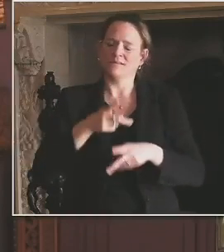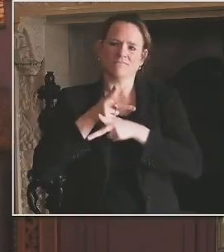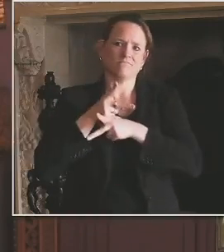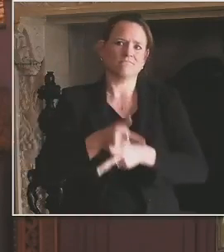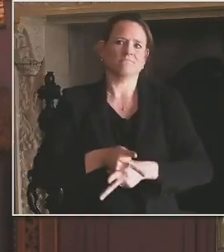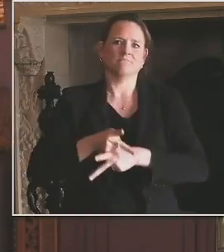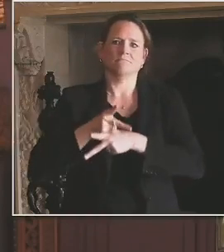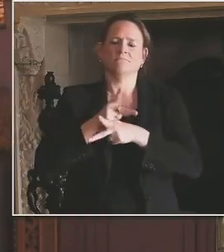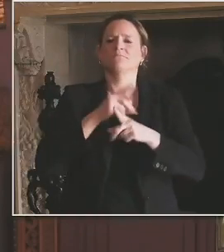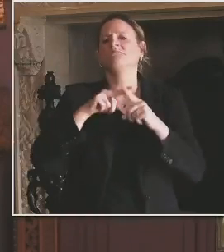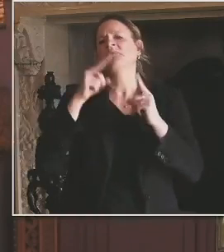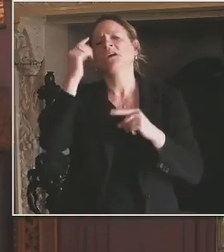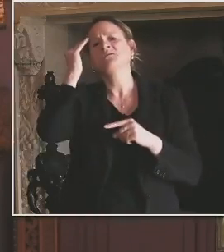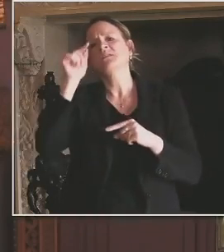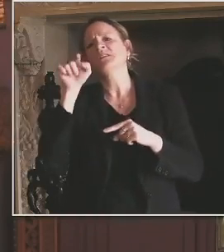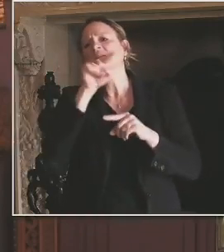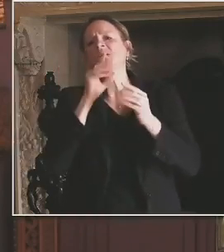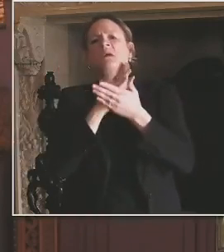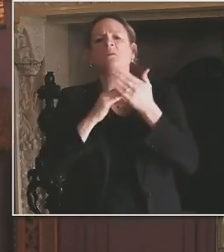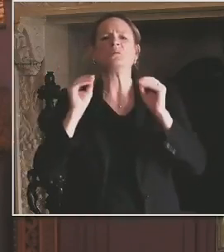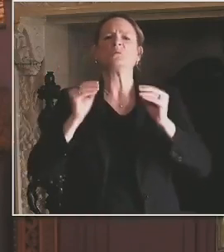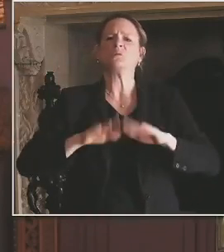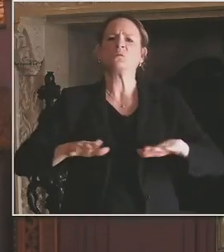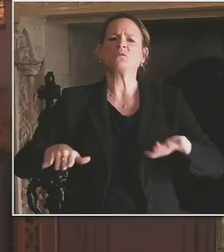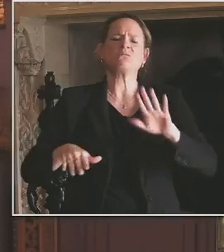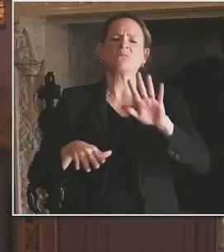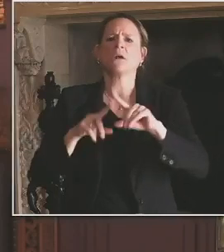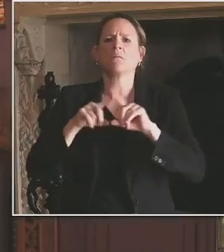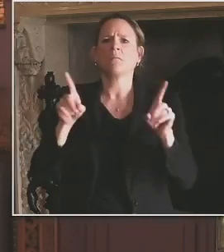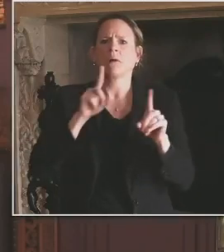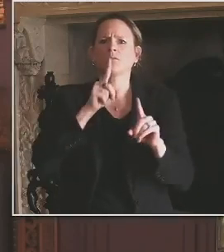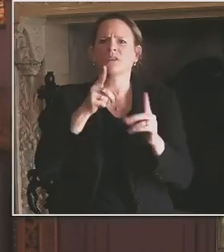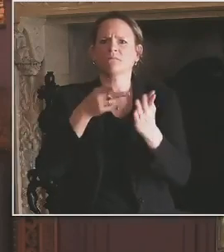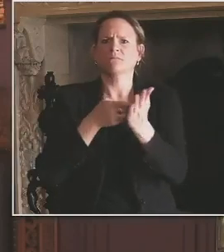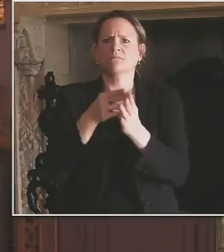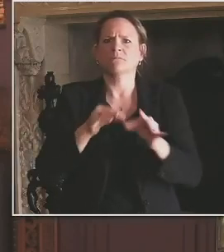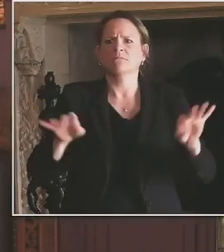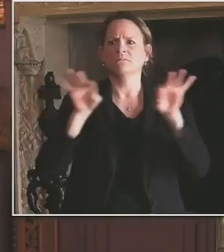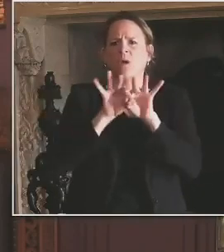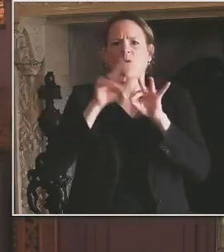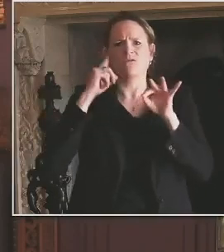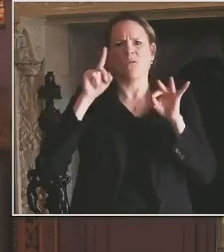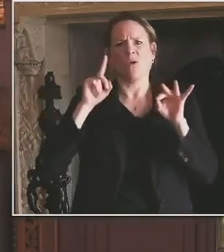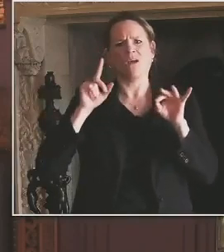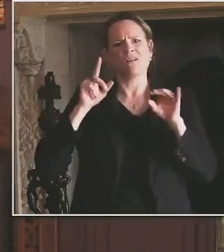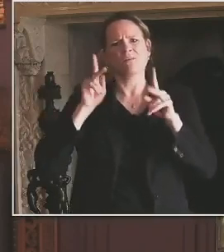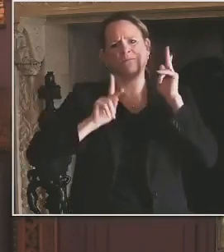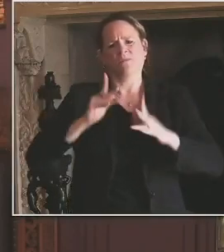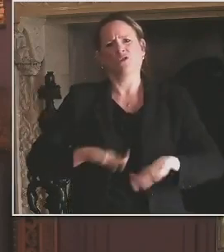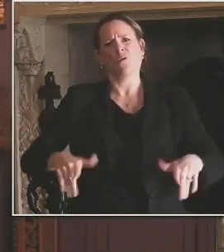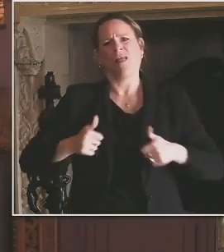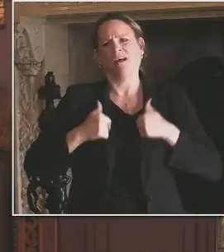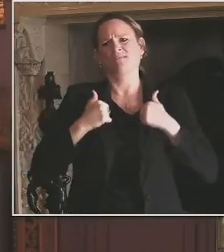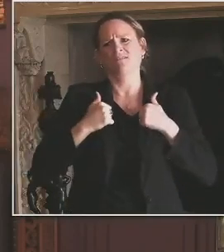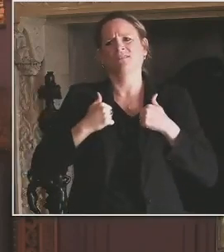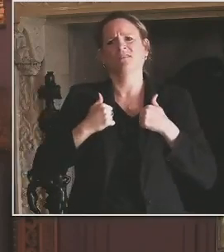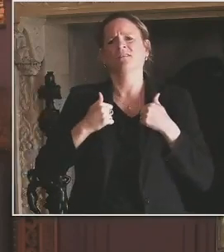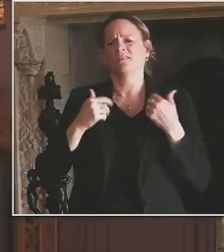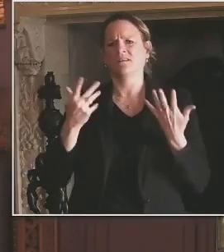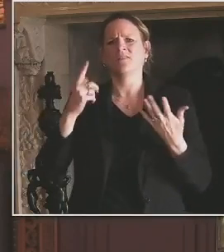future and the quality of life in this state. So whether you have your own children or not, I'm